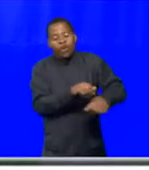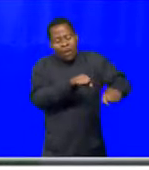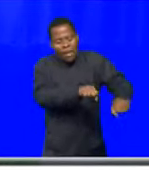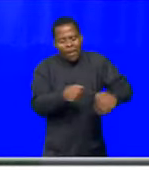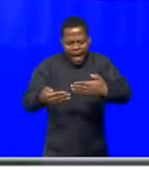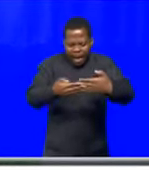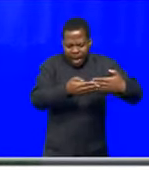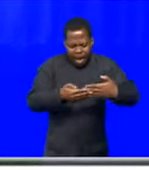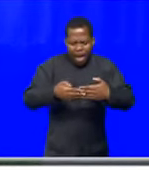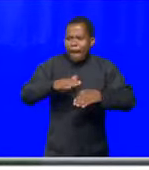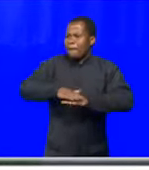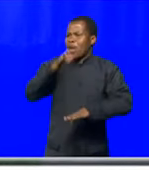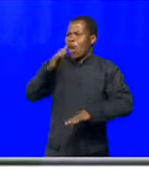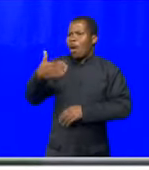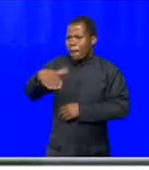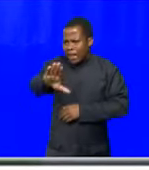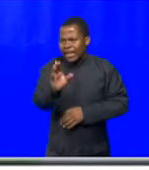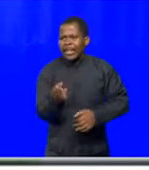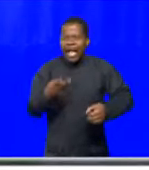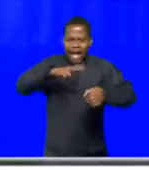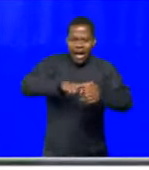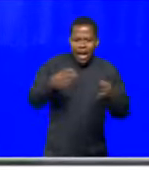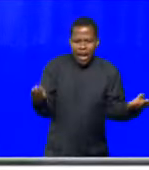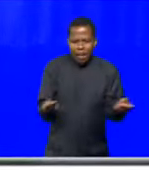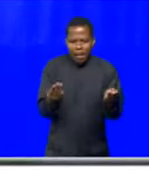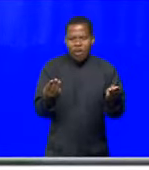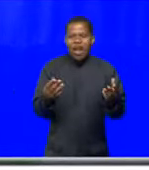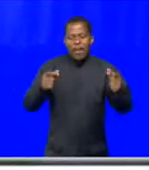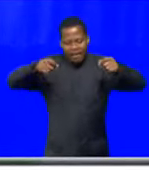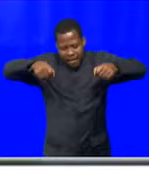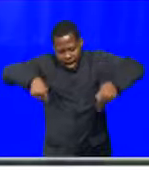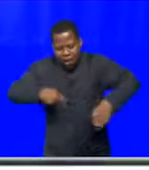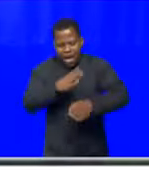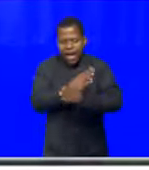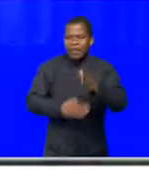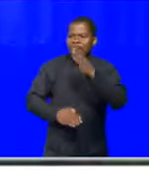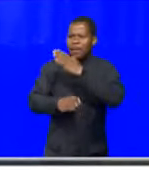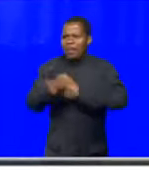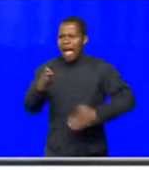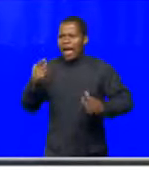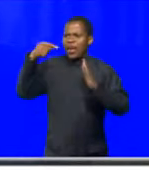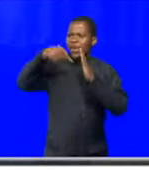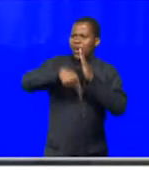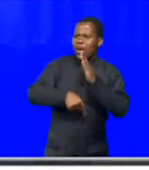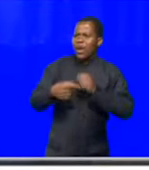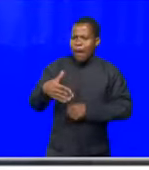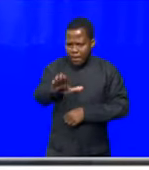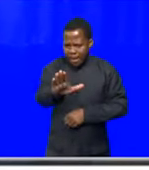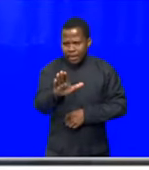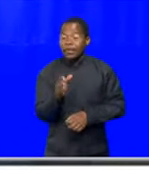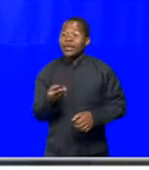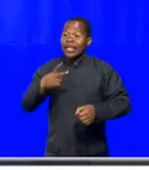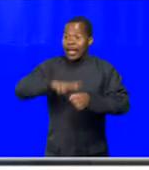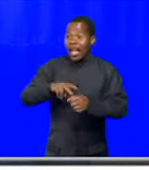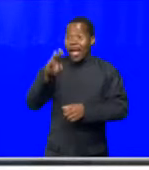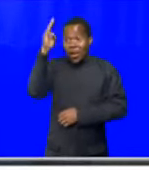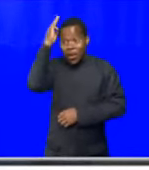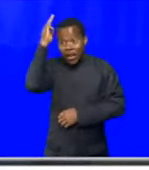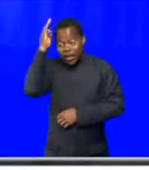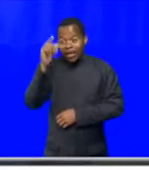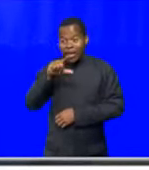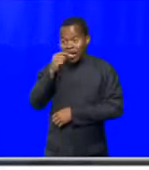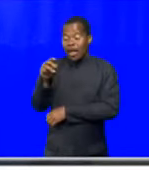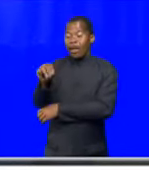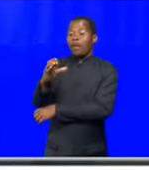treatment and reduce the deaths and disabilities caused by epilepsy. His Royal Highness Prince Mgwasho says a majority